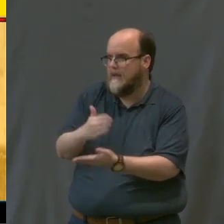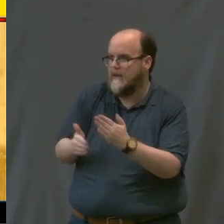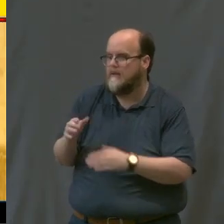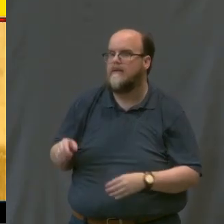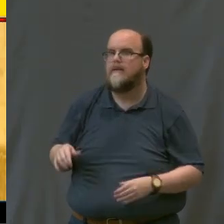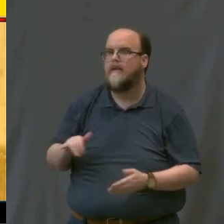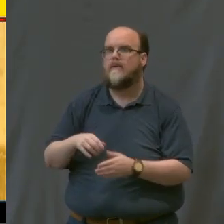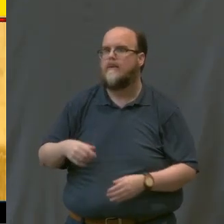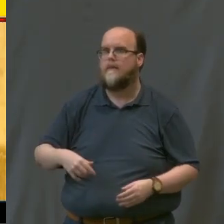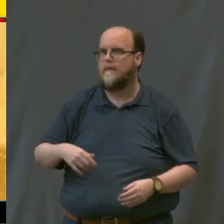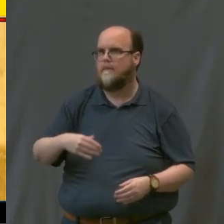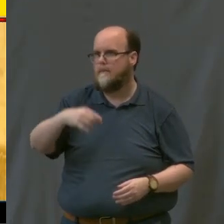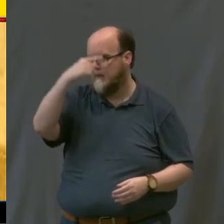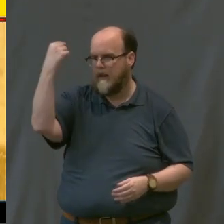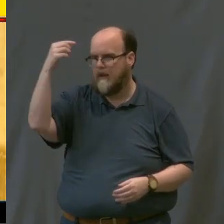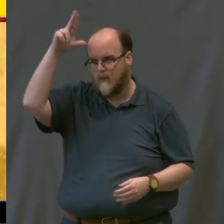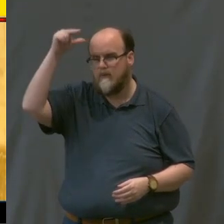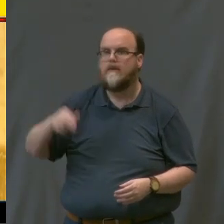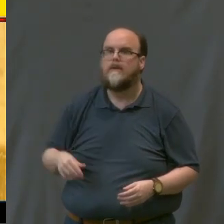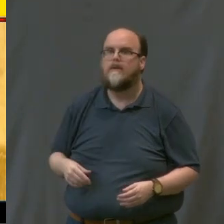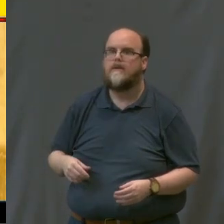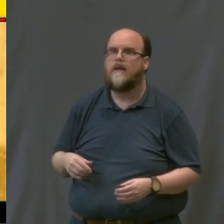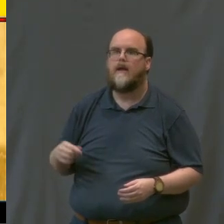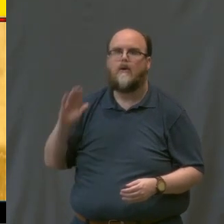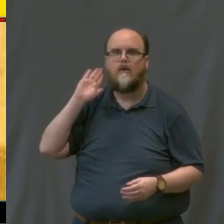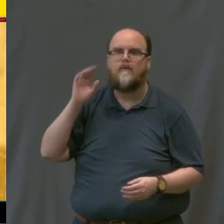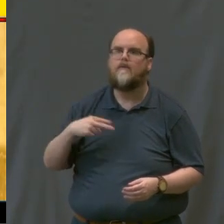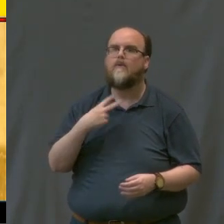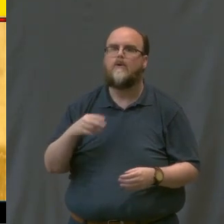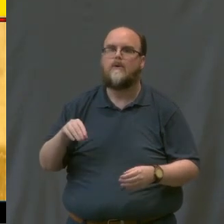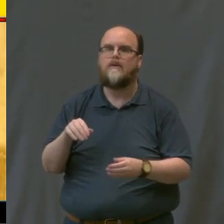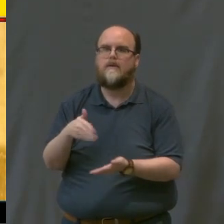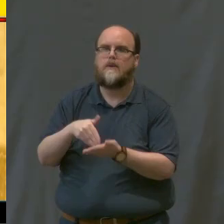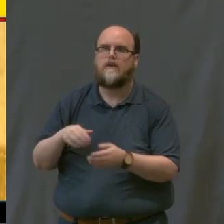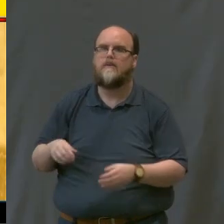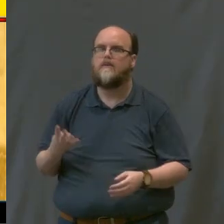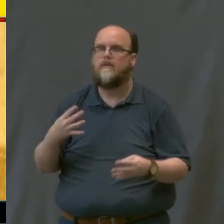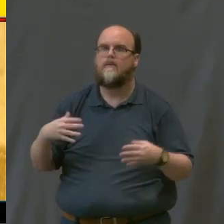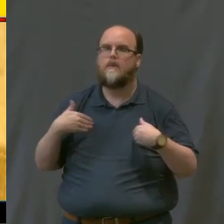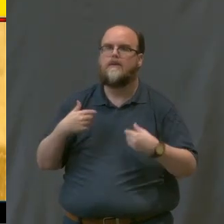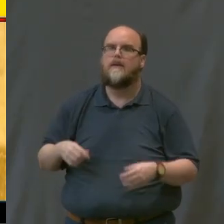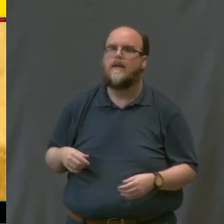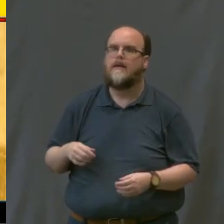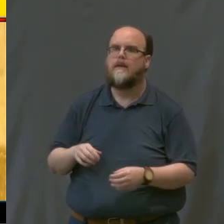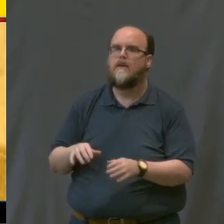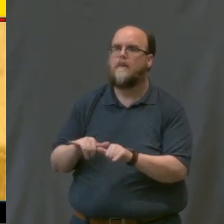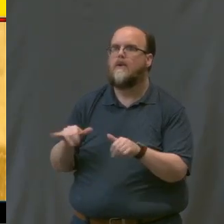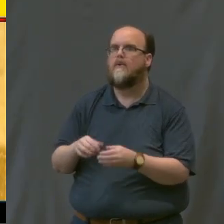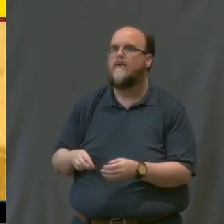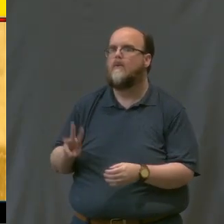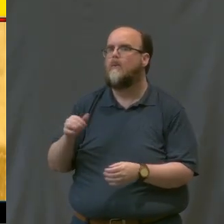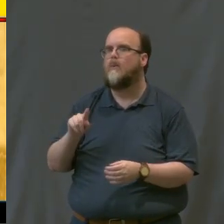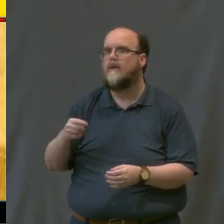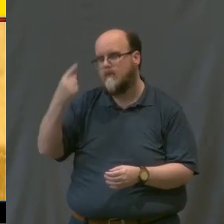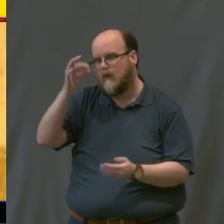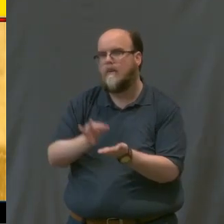beasts saying, a measure of wheat for a penny, and 3 measures of barley for a penny, and see that thou hurt not the oil and the wine. You look at